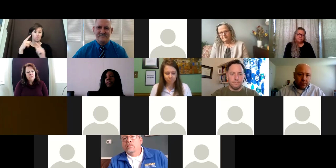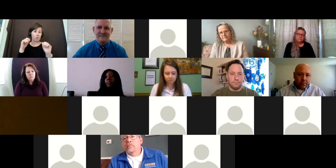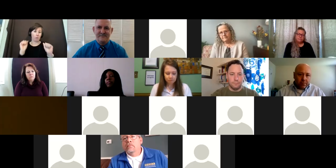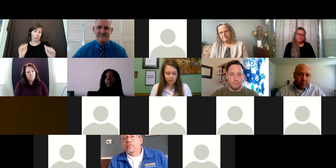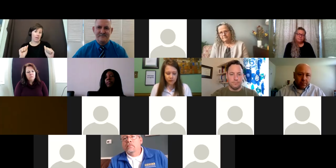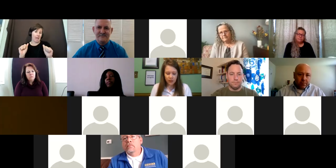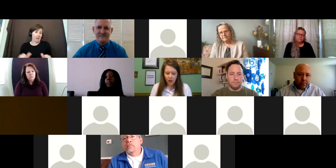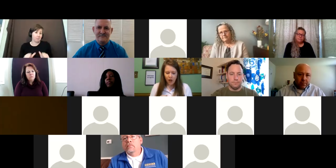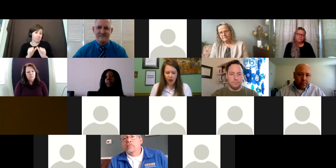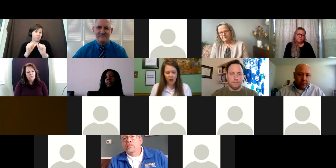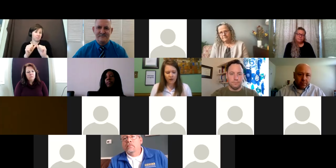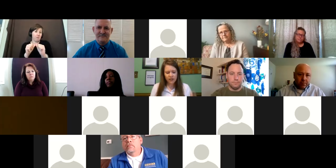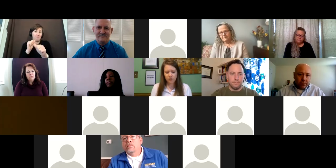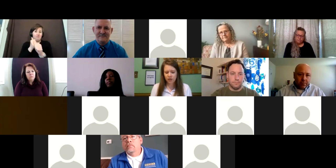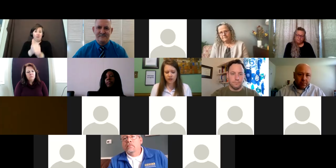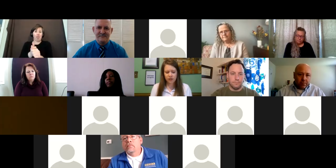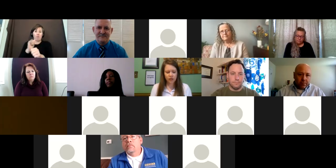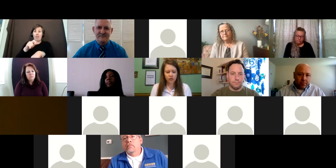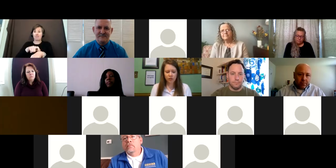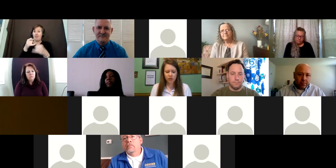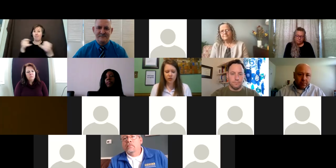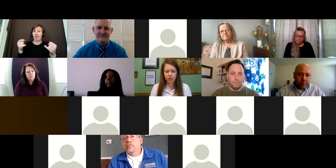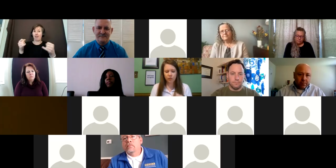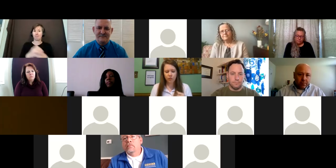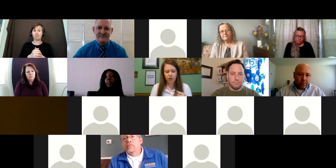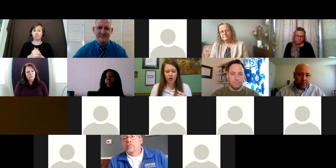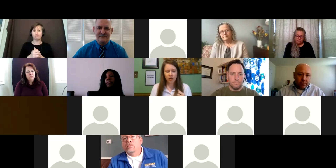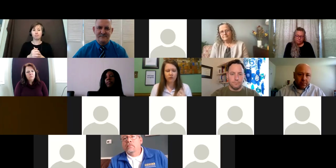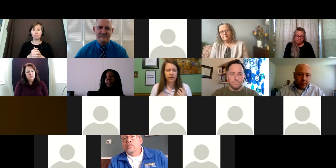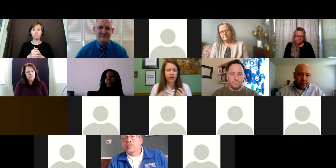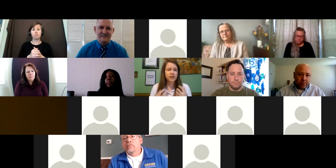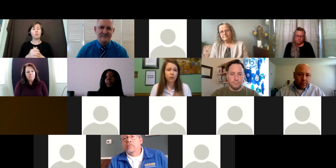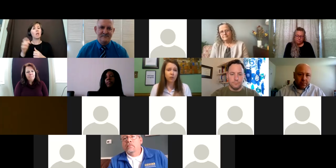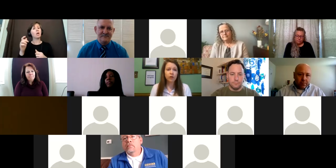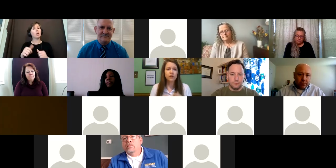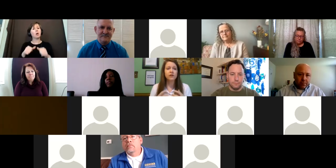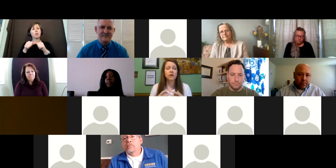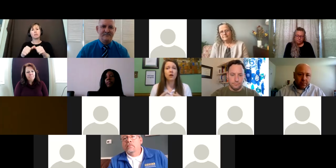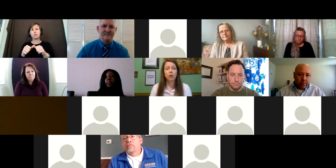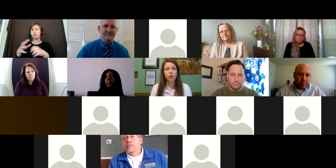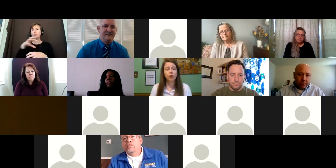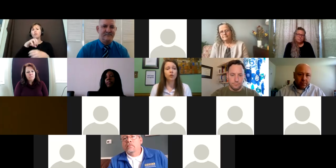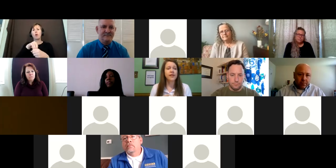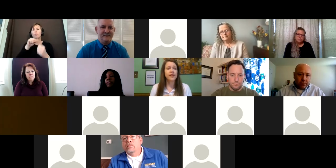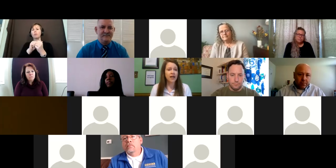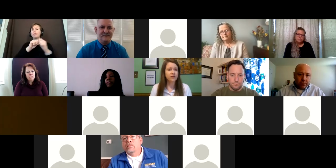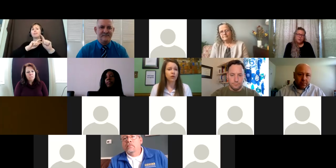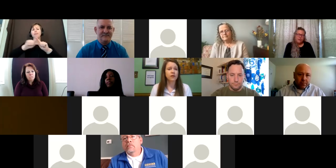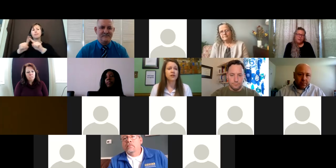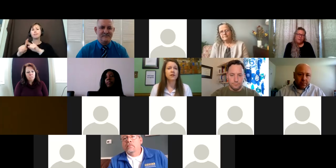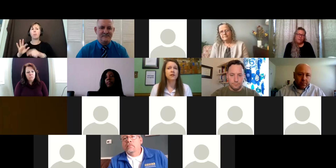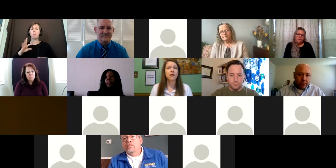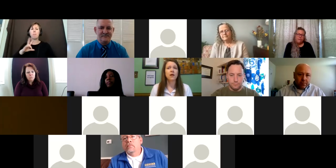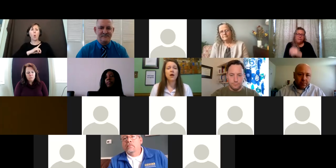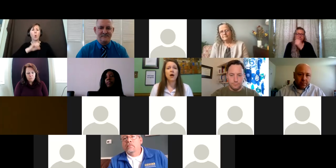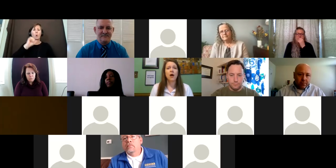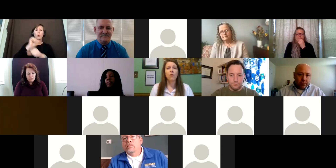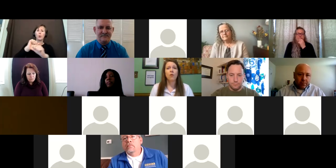timeline. I've continued to contribute to various boards, work groups, task